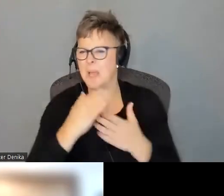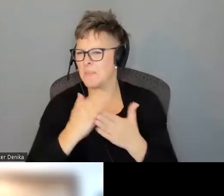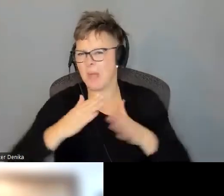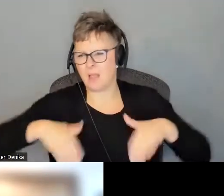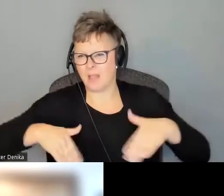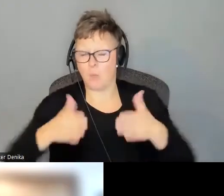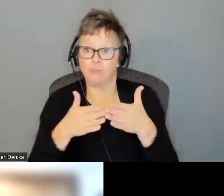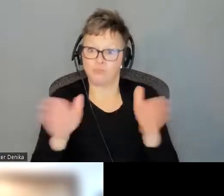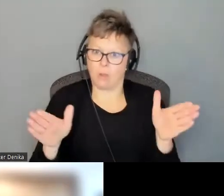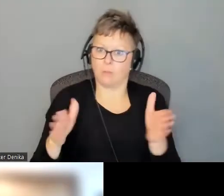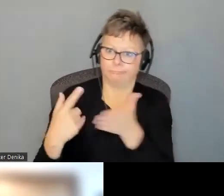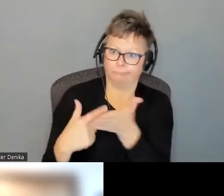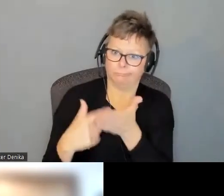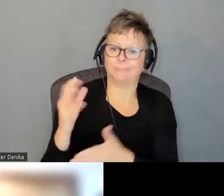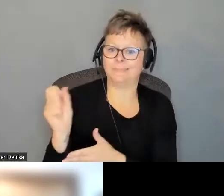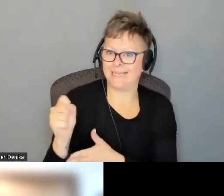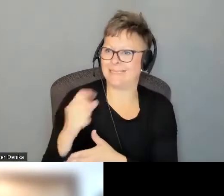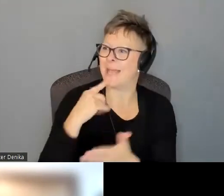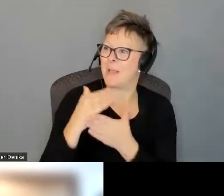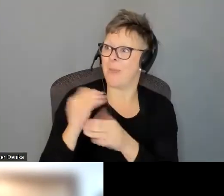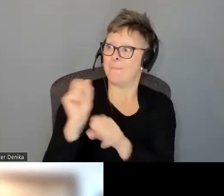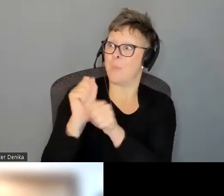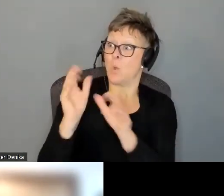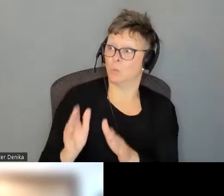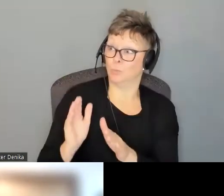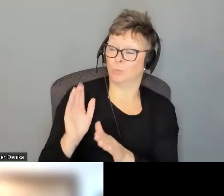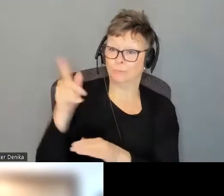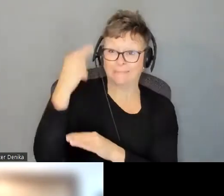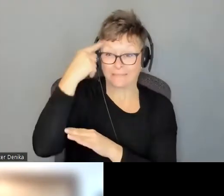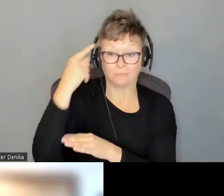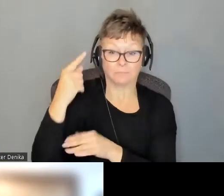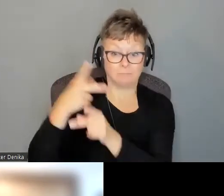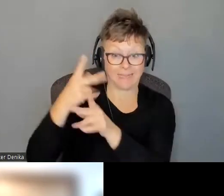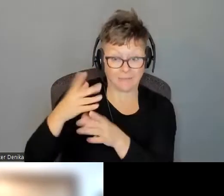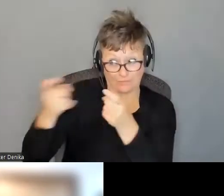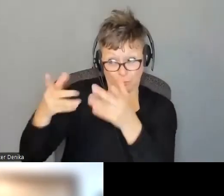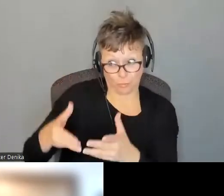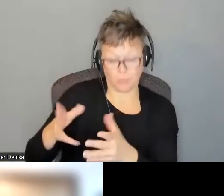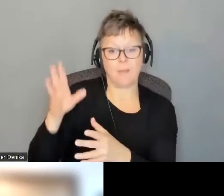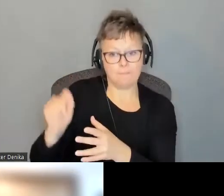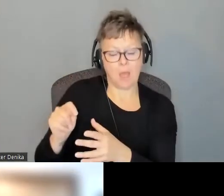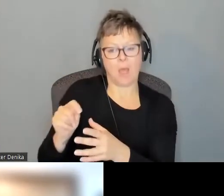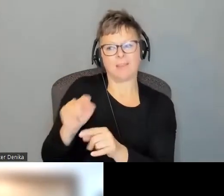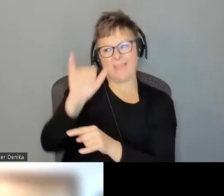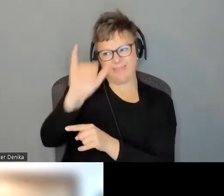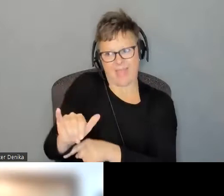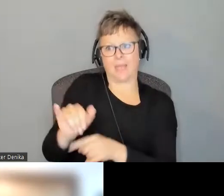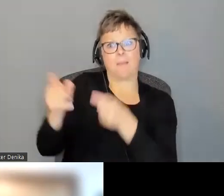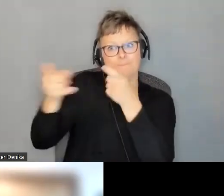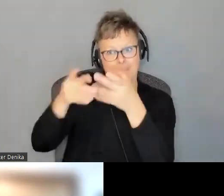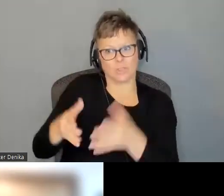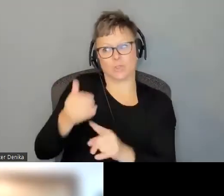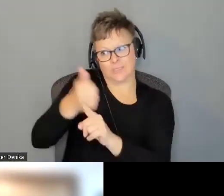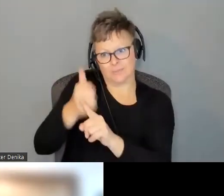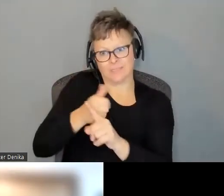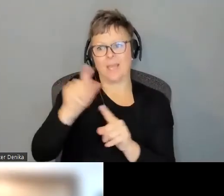conversation with about employers, but actually the direct line manager of a person and the crucial role they play in an